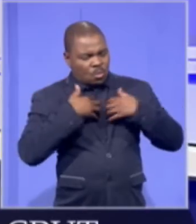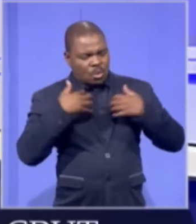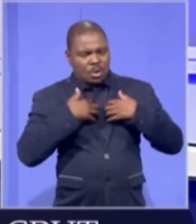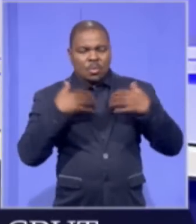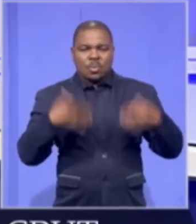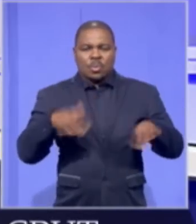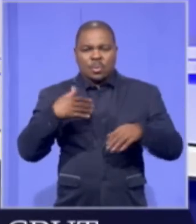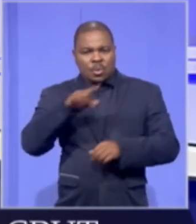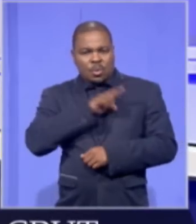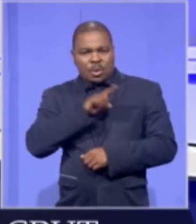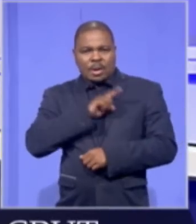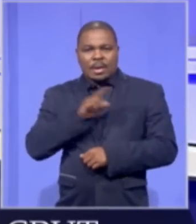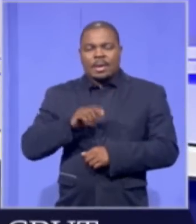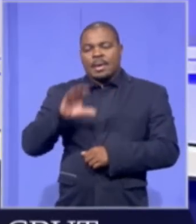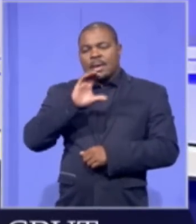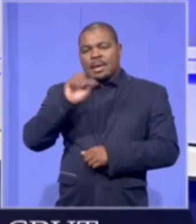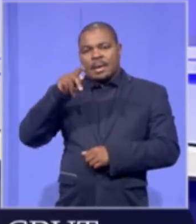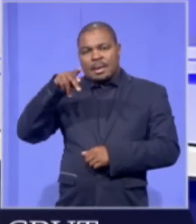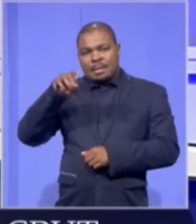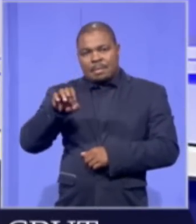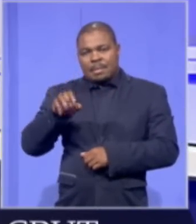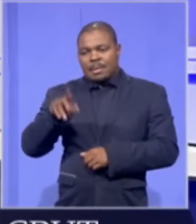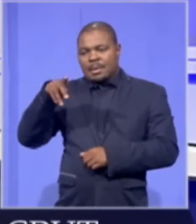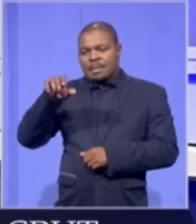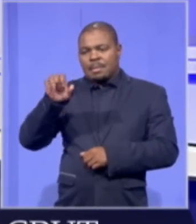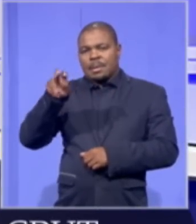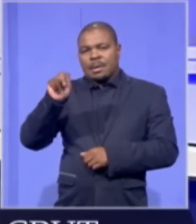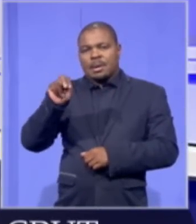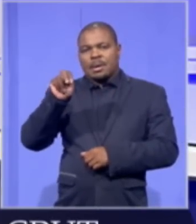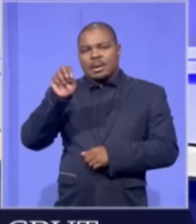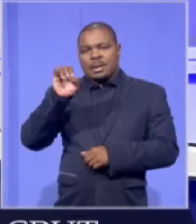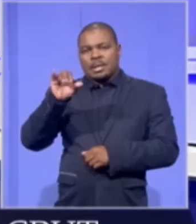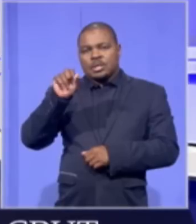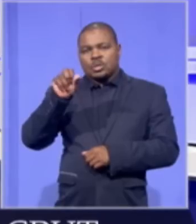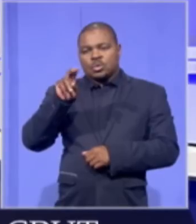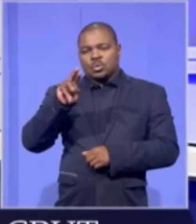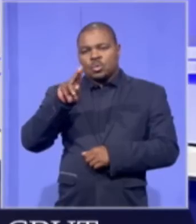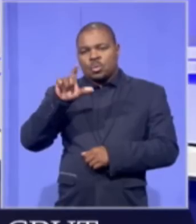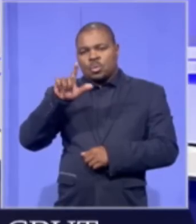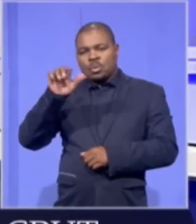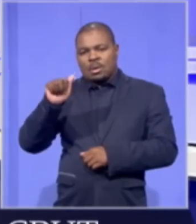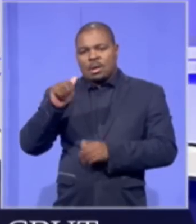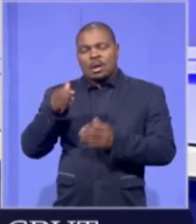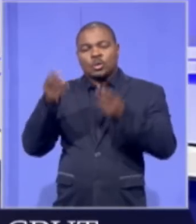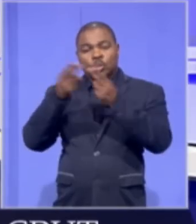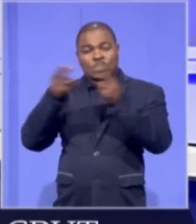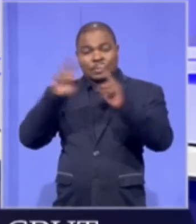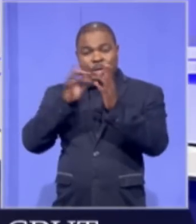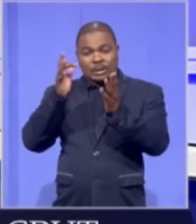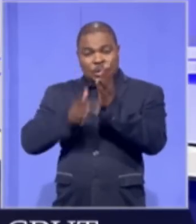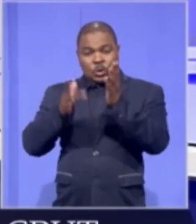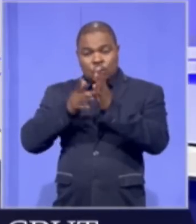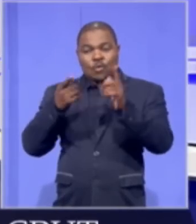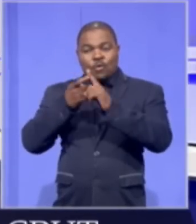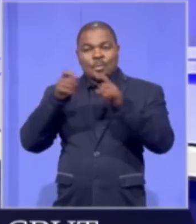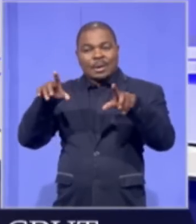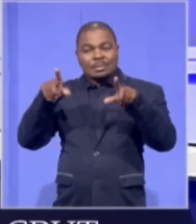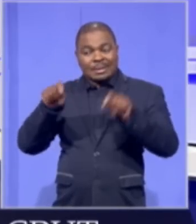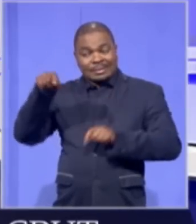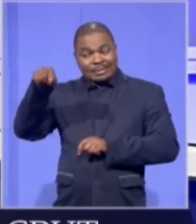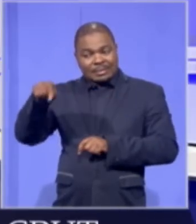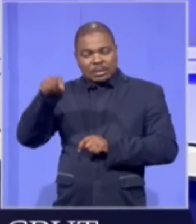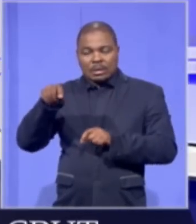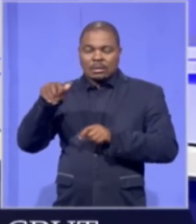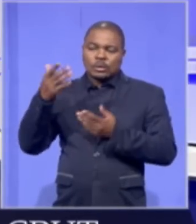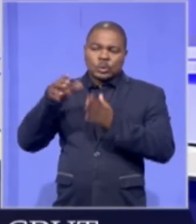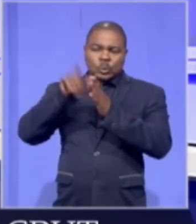seo baithuti ba Cape Peninsula University of Technology ya ka bogareng bja toropo ya Cape Town ba dulago ka go sona ka